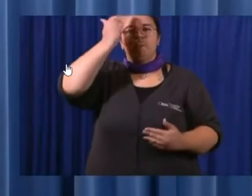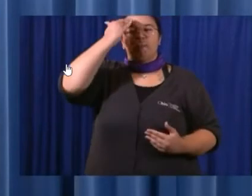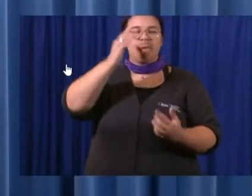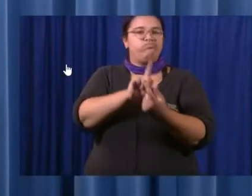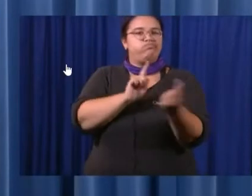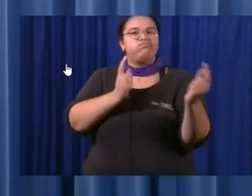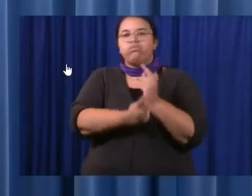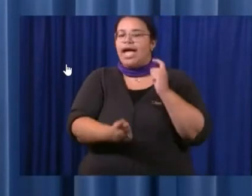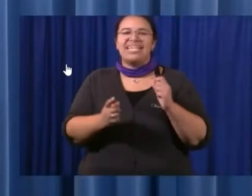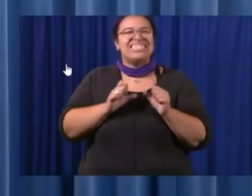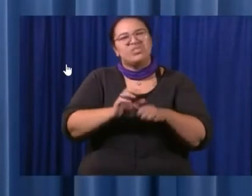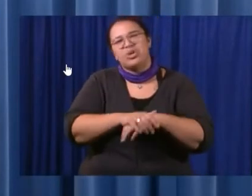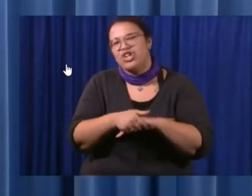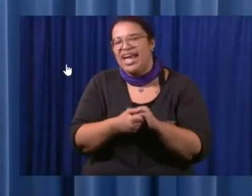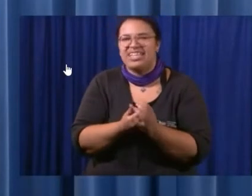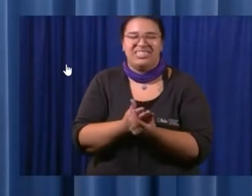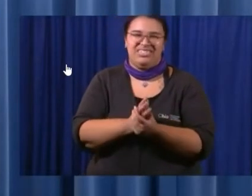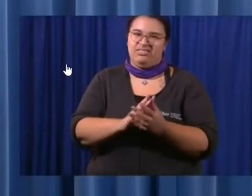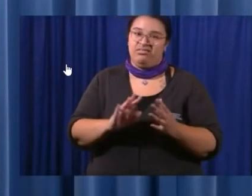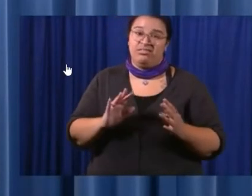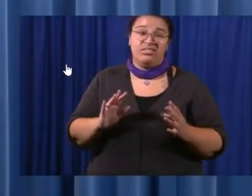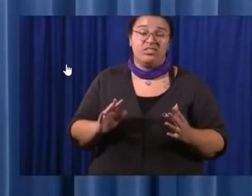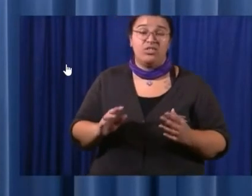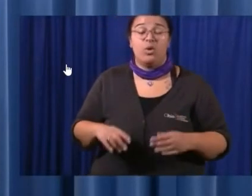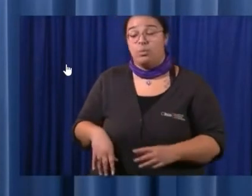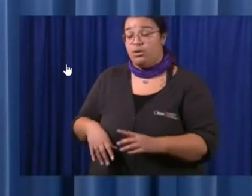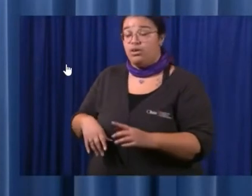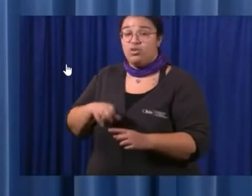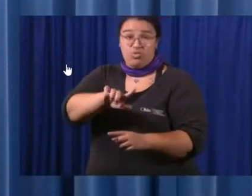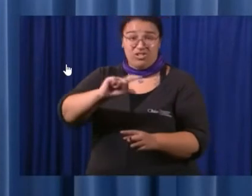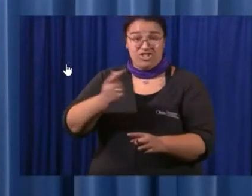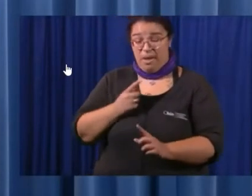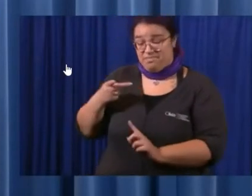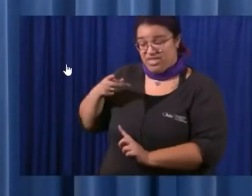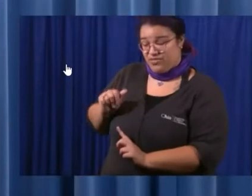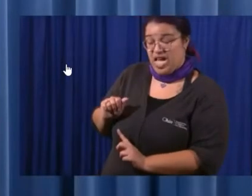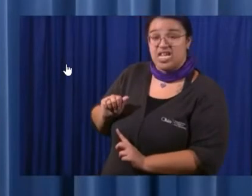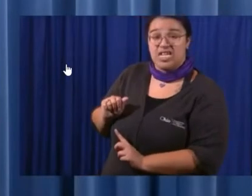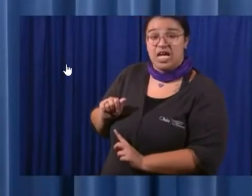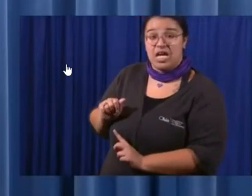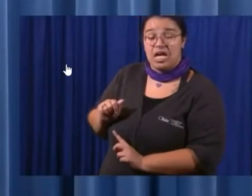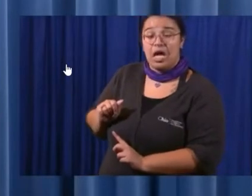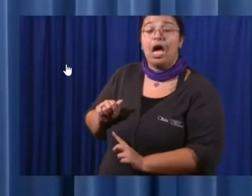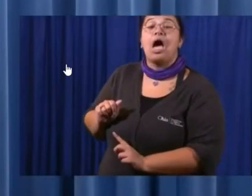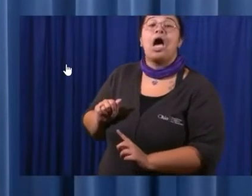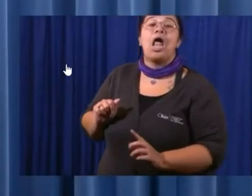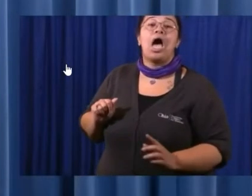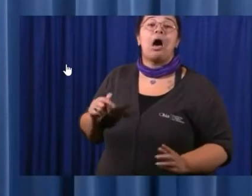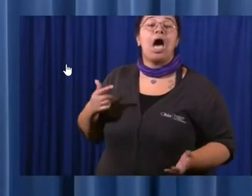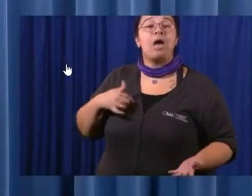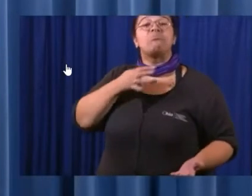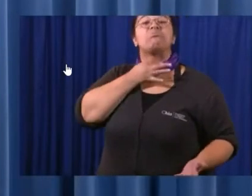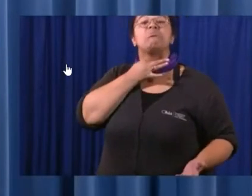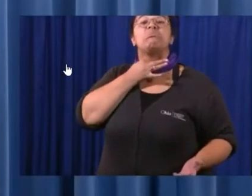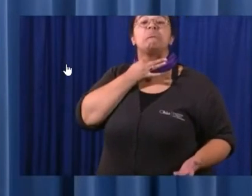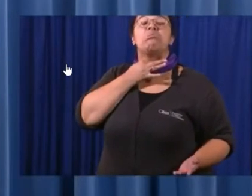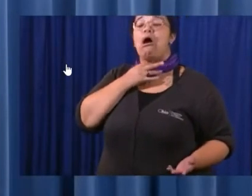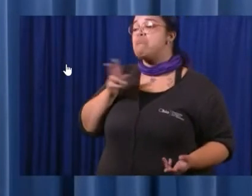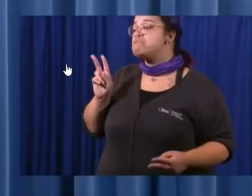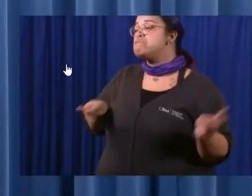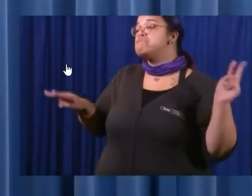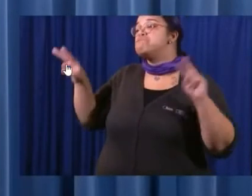virus down. So in regard to Pennsylvania, I'm looking to see what any other state is doing, how anything is actually